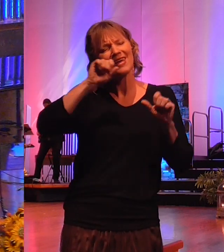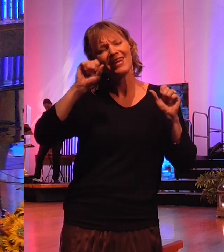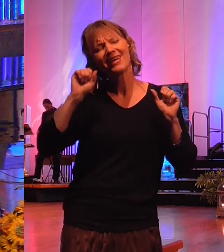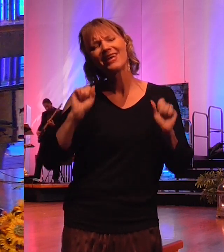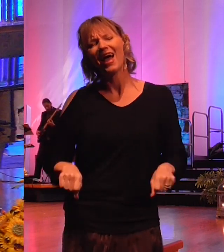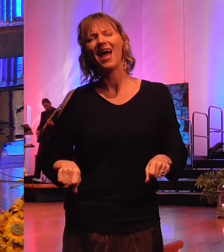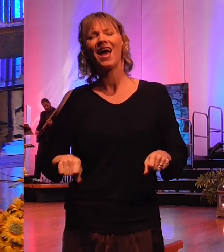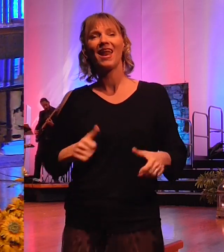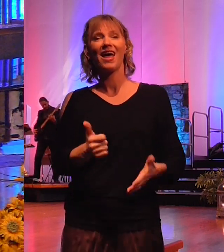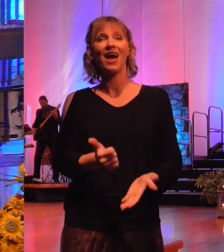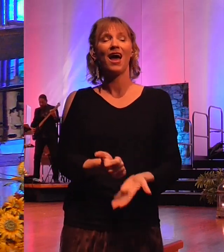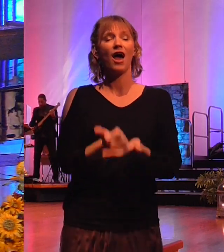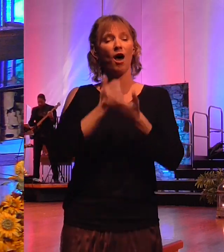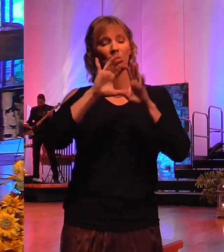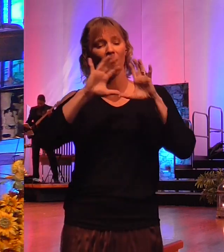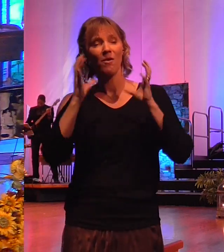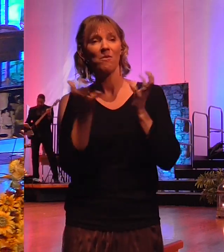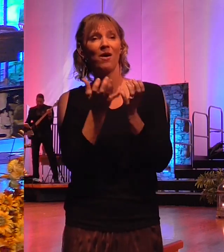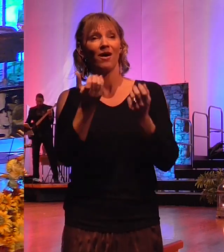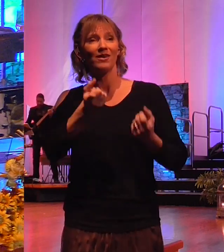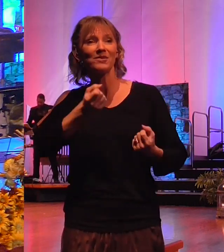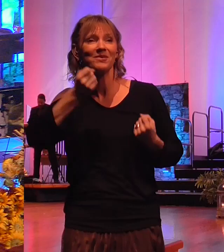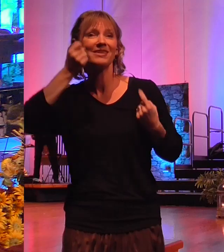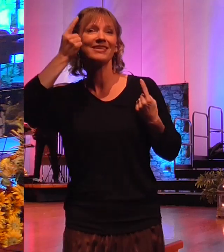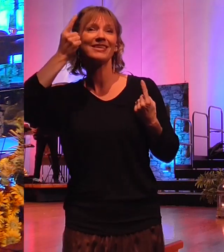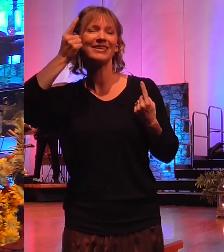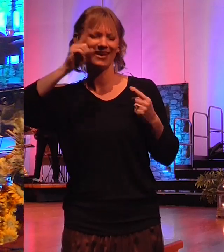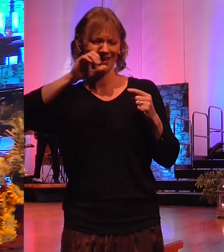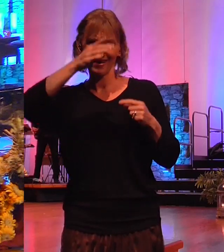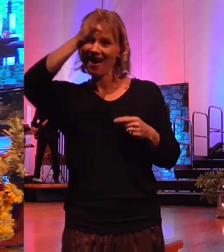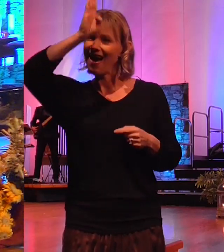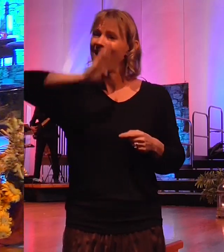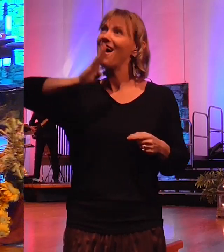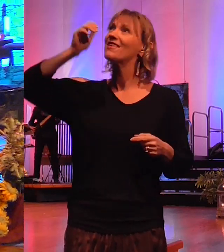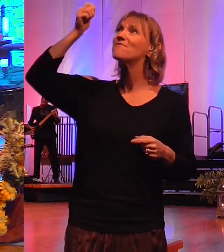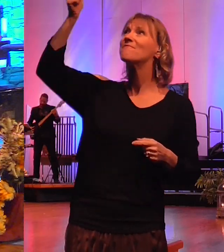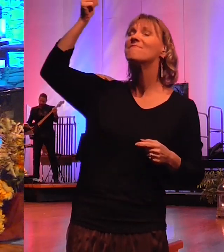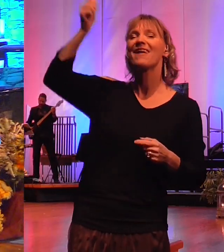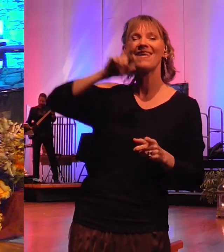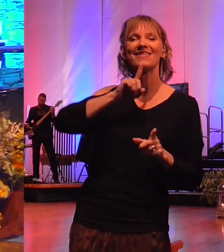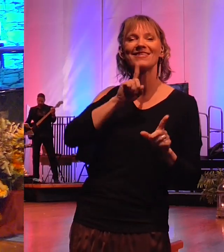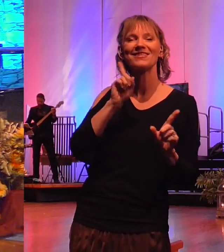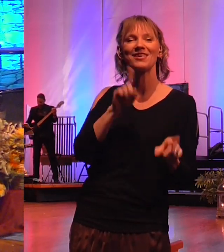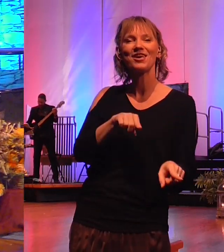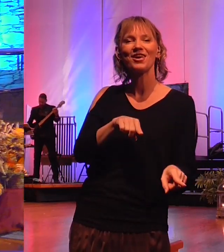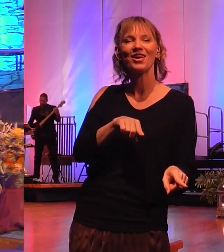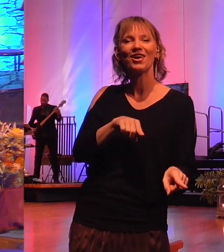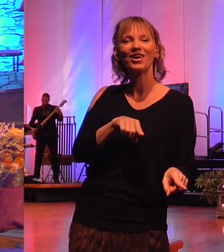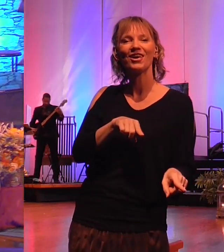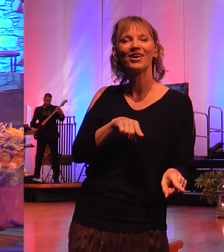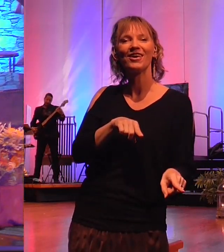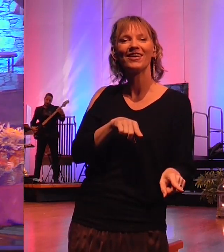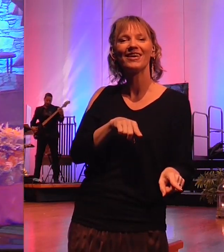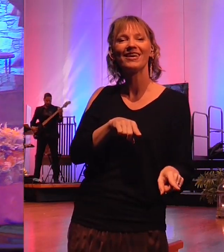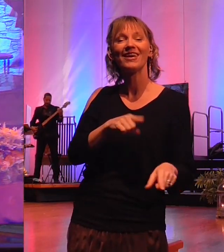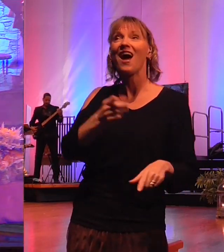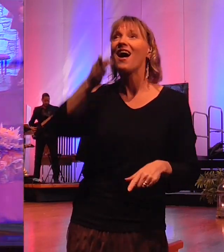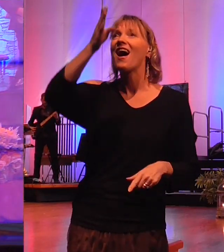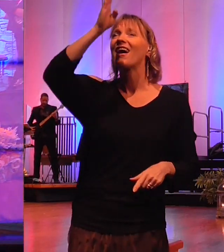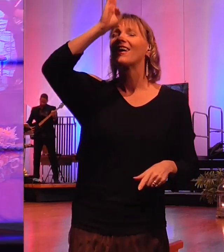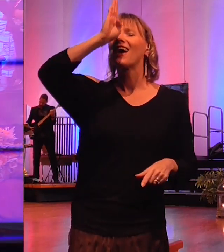see that God is the answer.